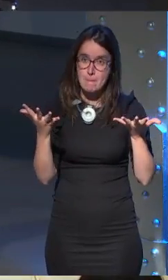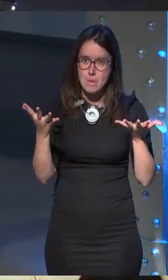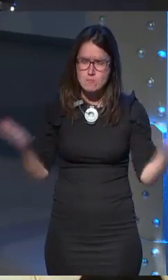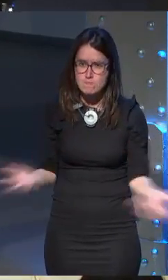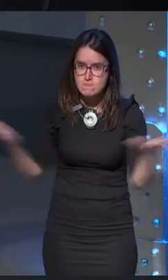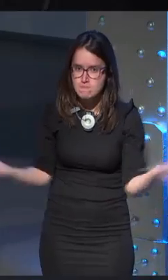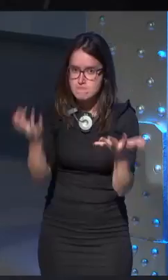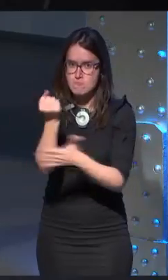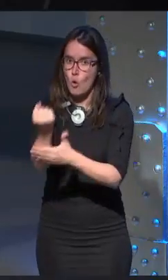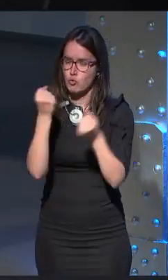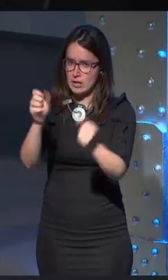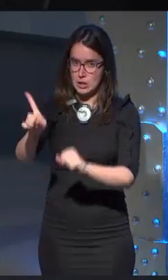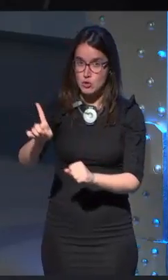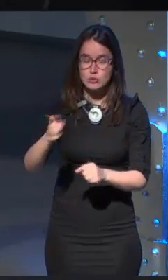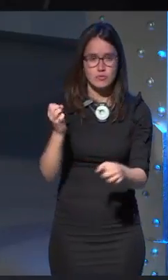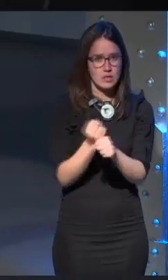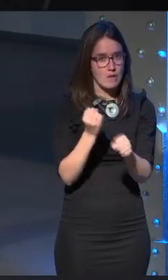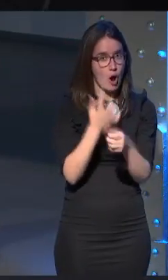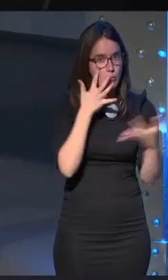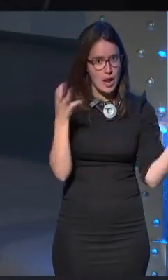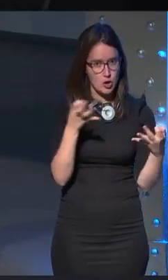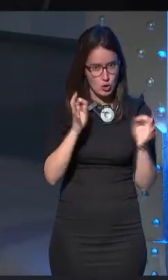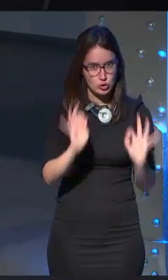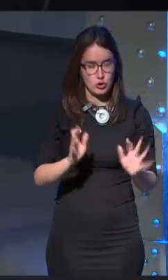You know, it's a risky job. You don't want